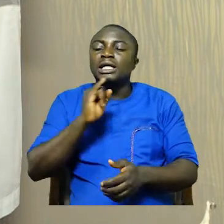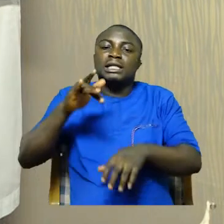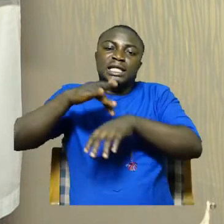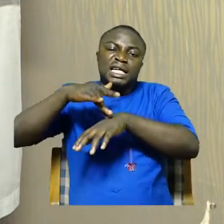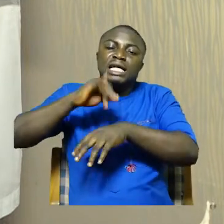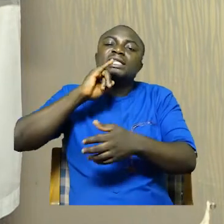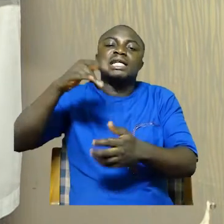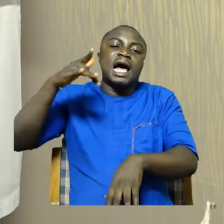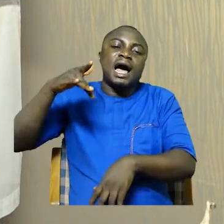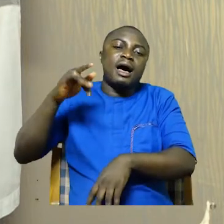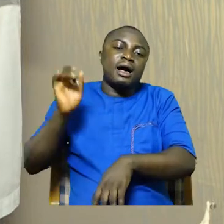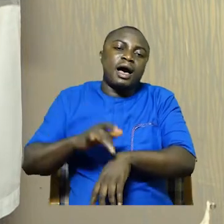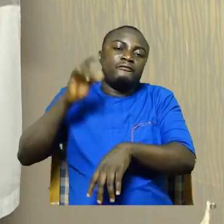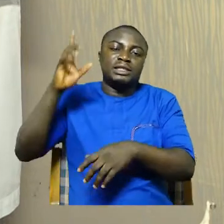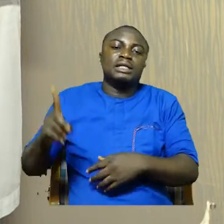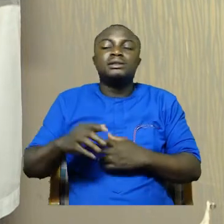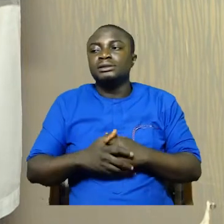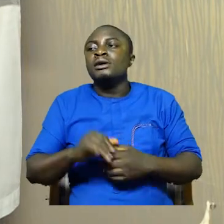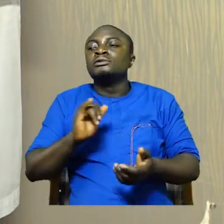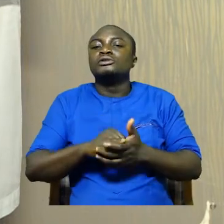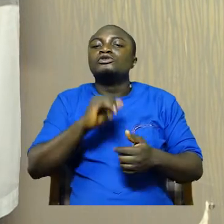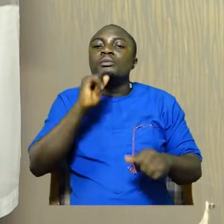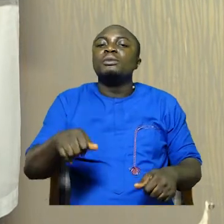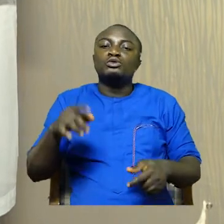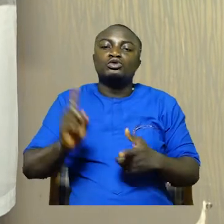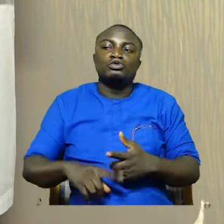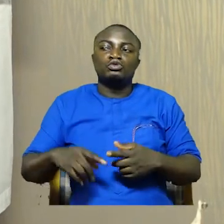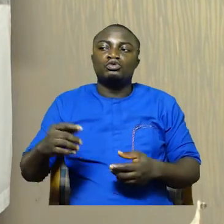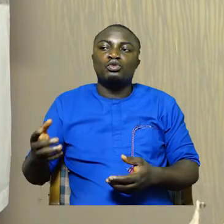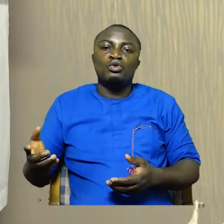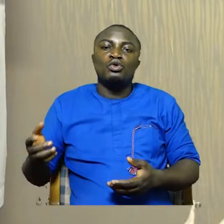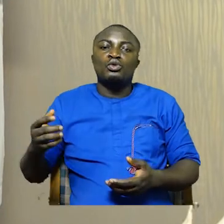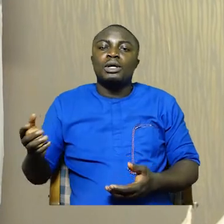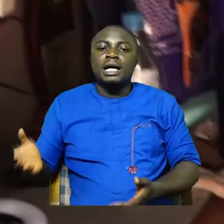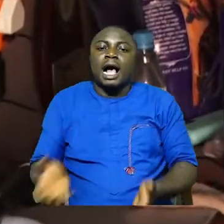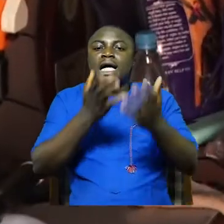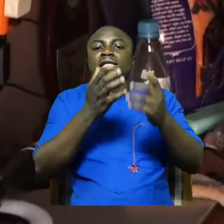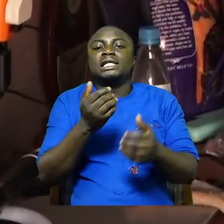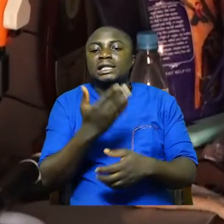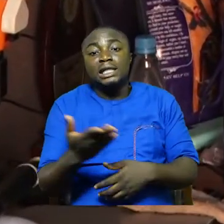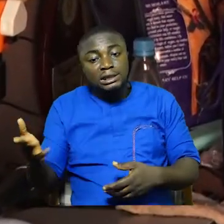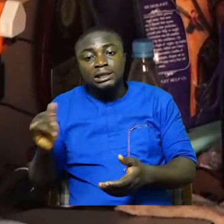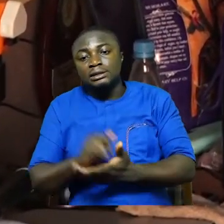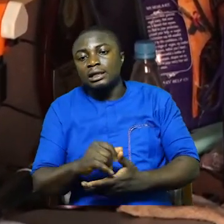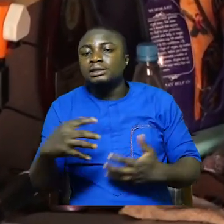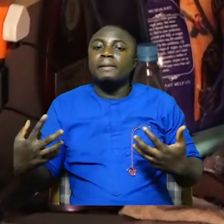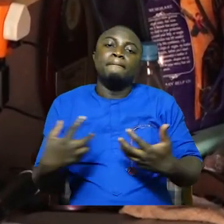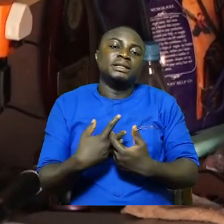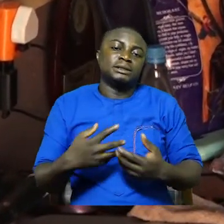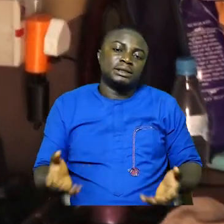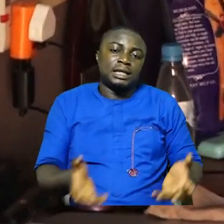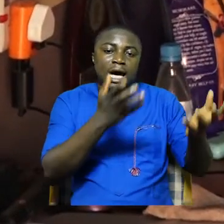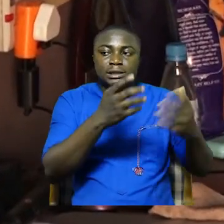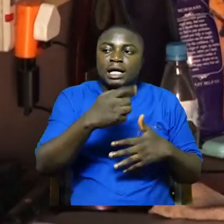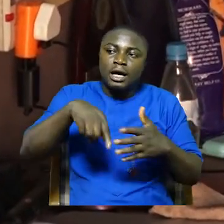with time the upper limb is affected, you know. The child is not able to lift objects that every other person of his